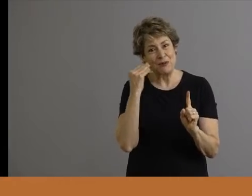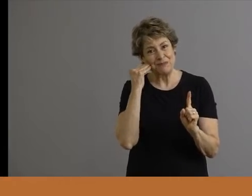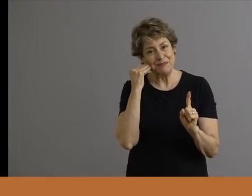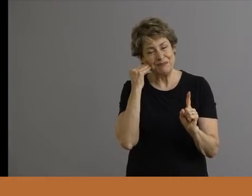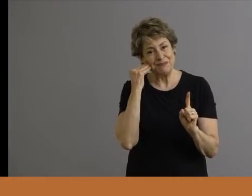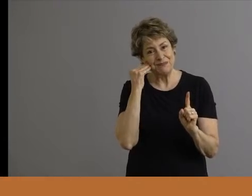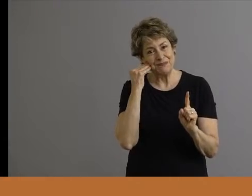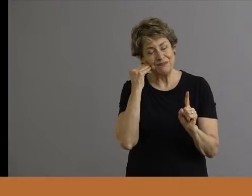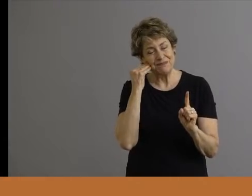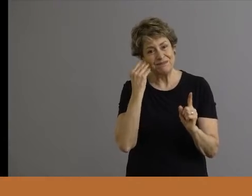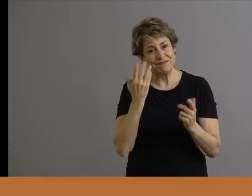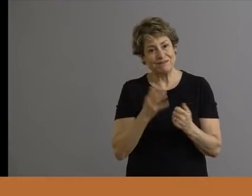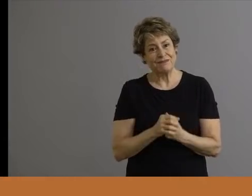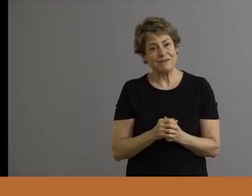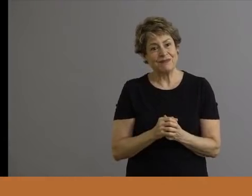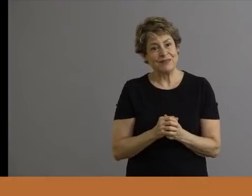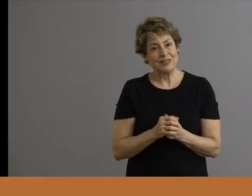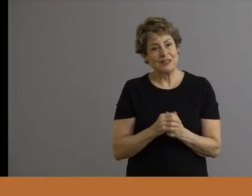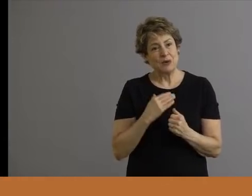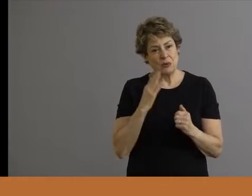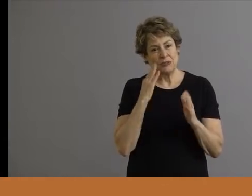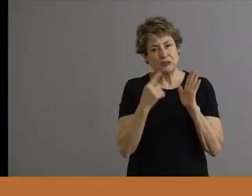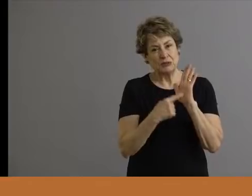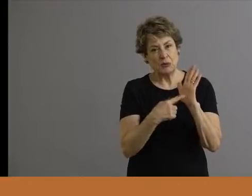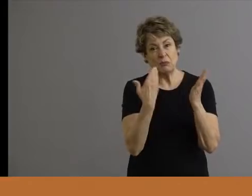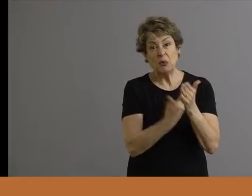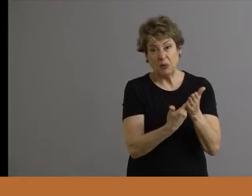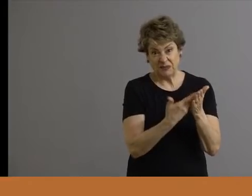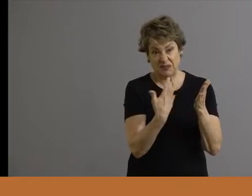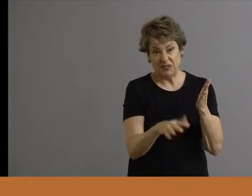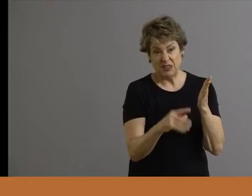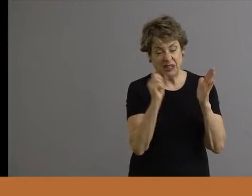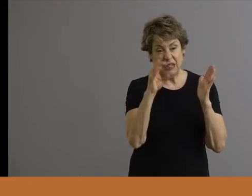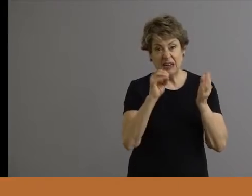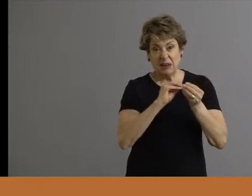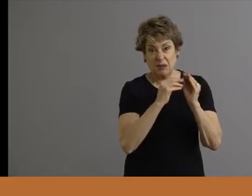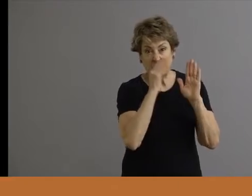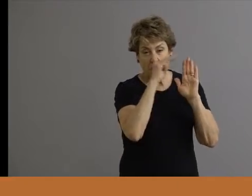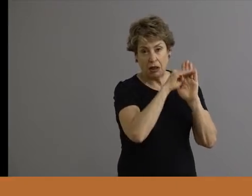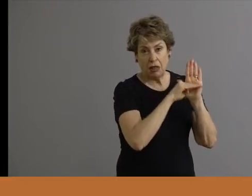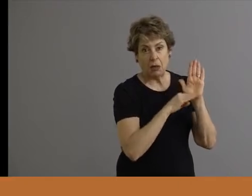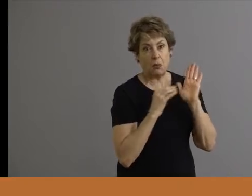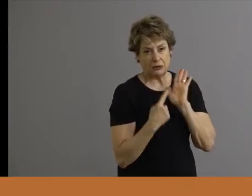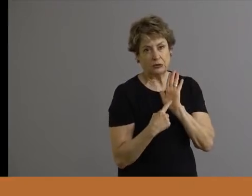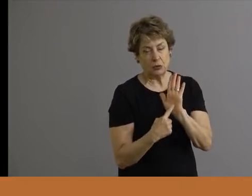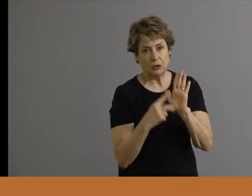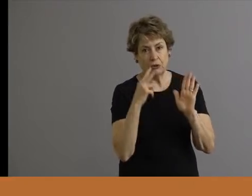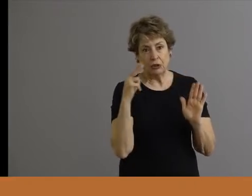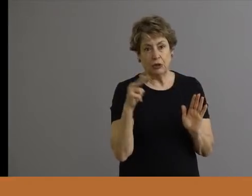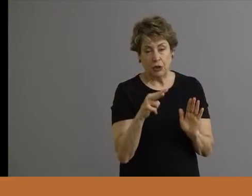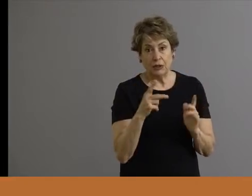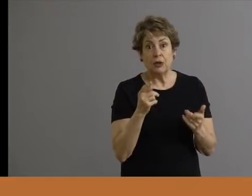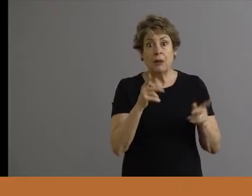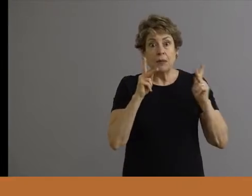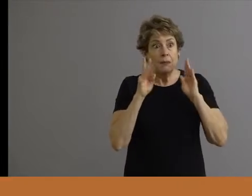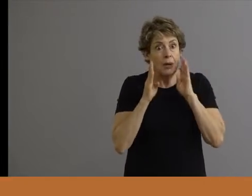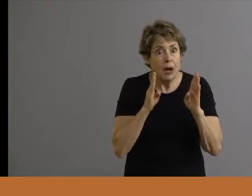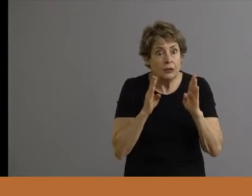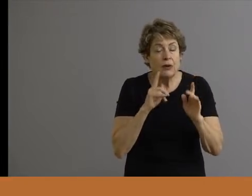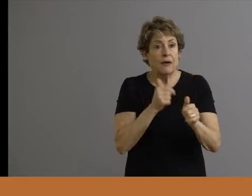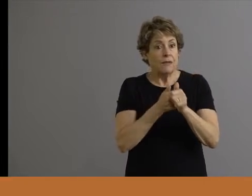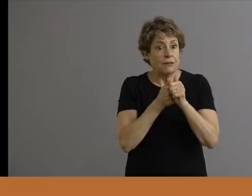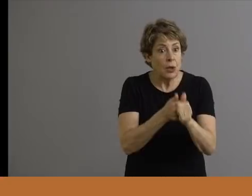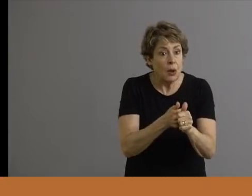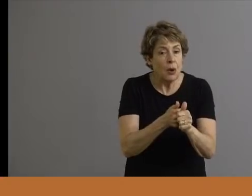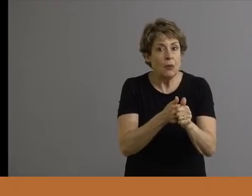going to see some evidence today that people have actually been listening to this message over the last 10 days,